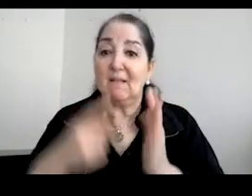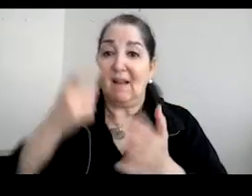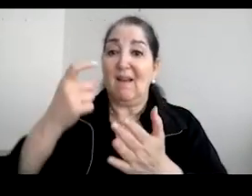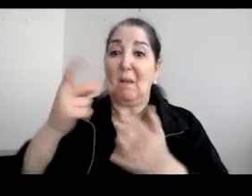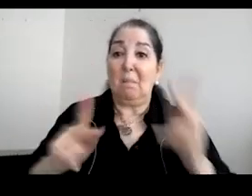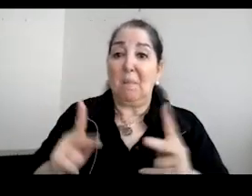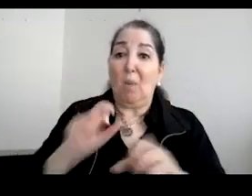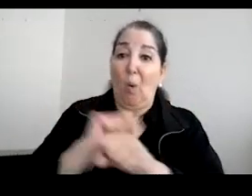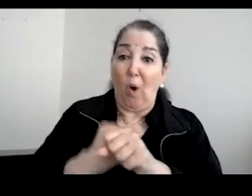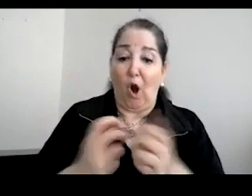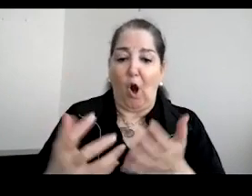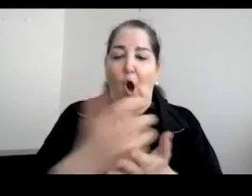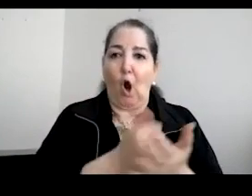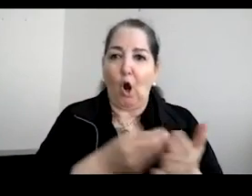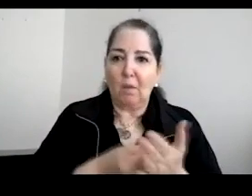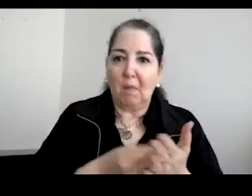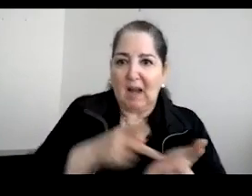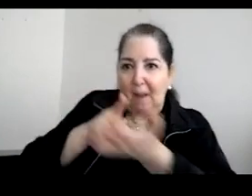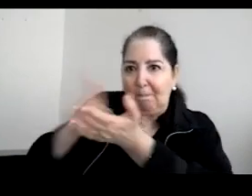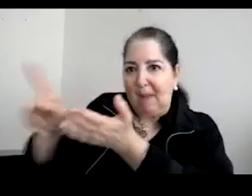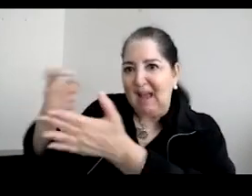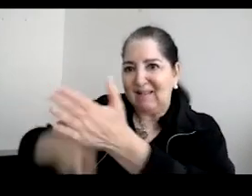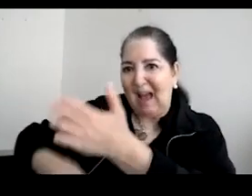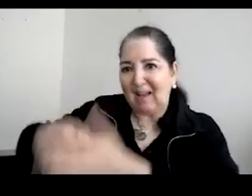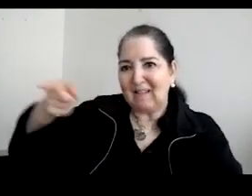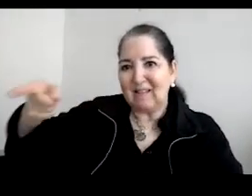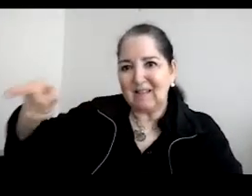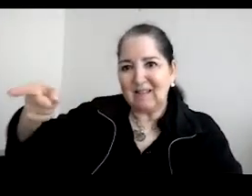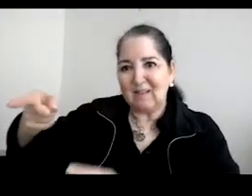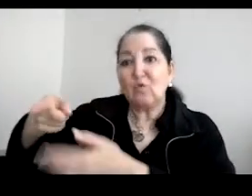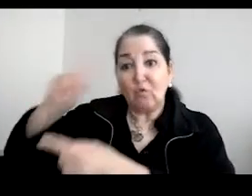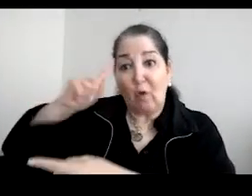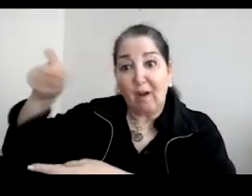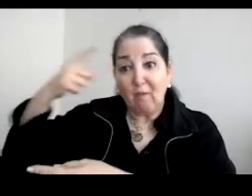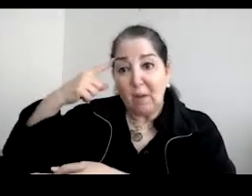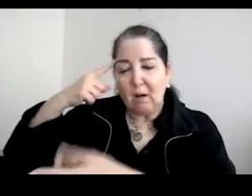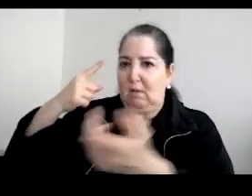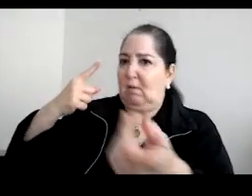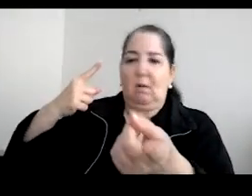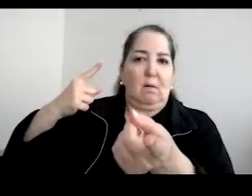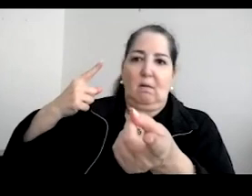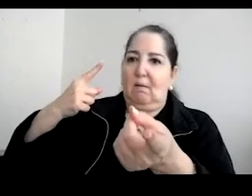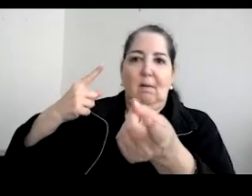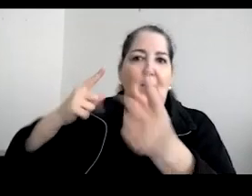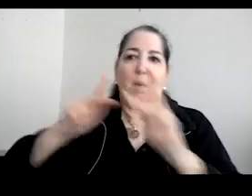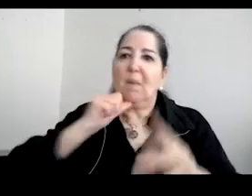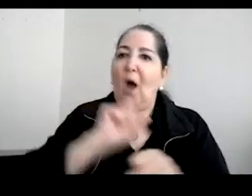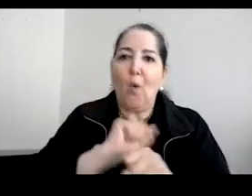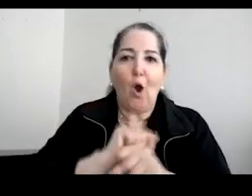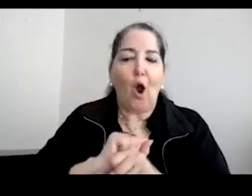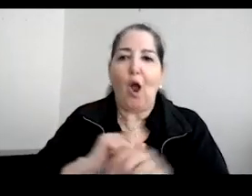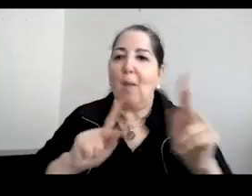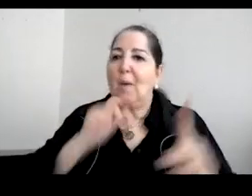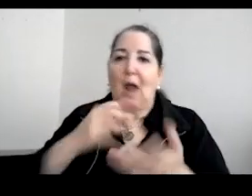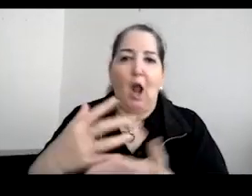And this employment crisis is rapidly going to turn into a fiscal crisis for a lot of state and local governments. And with